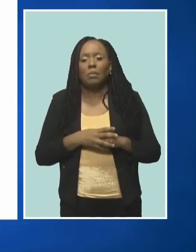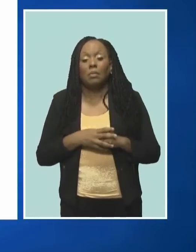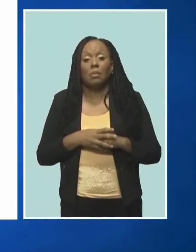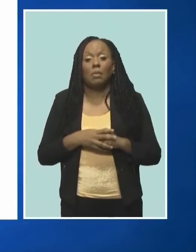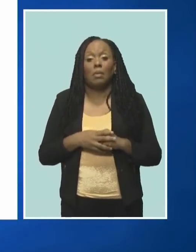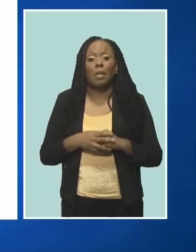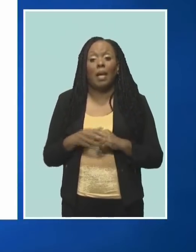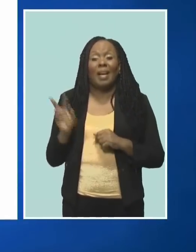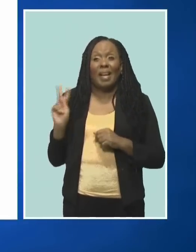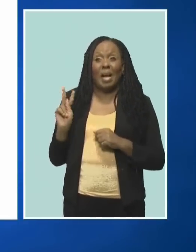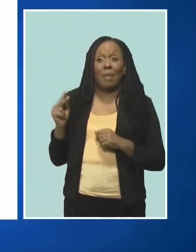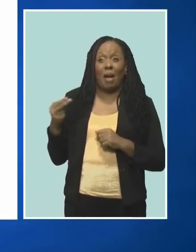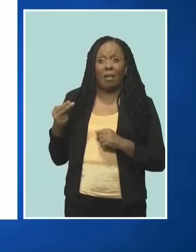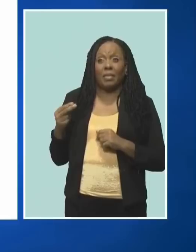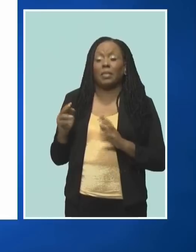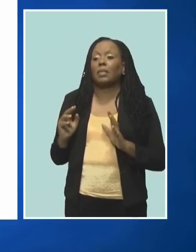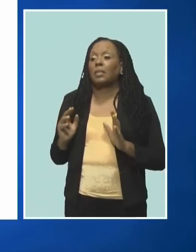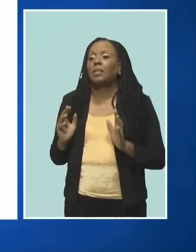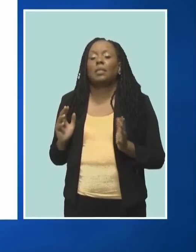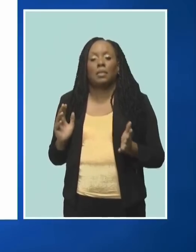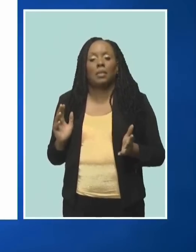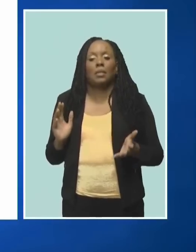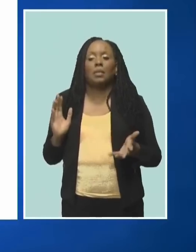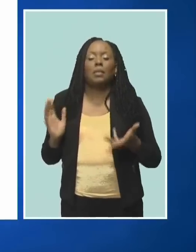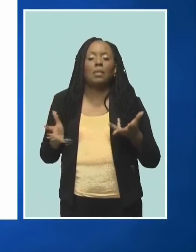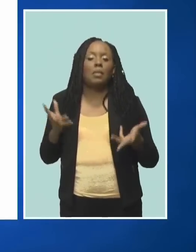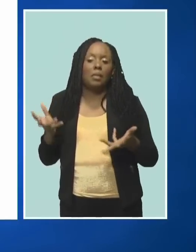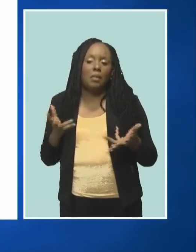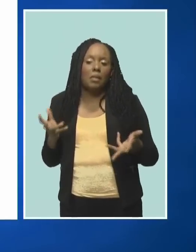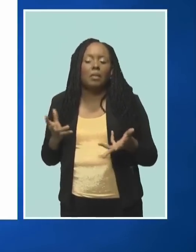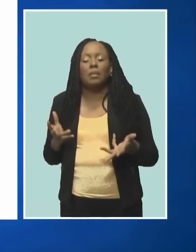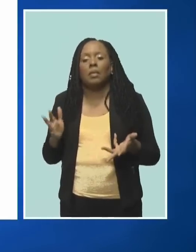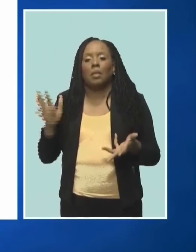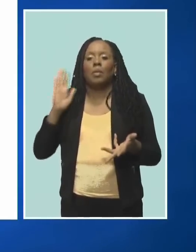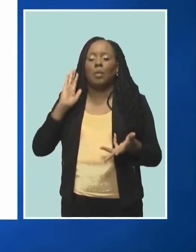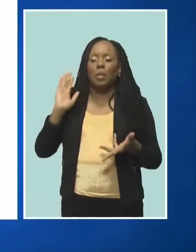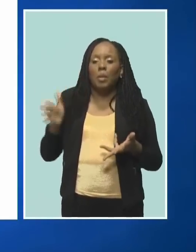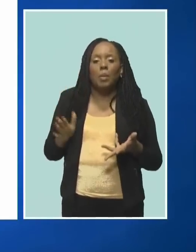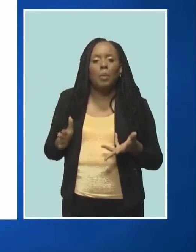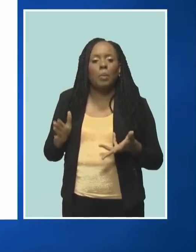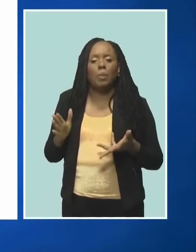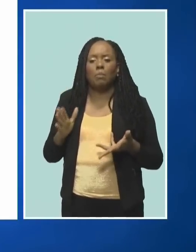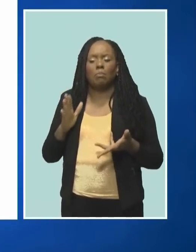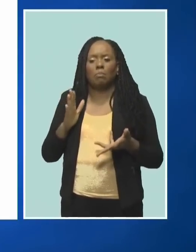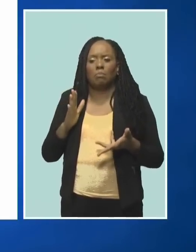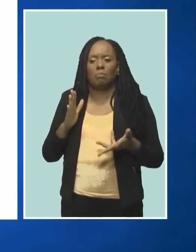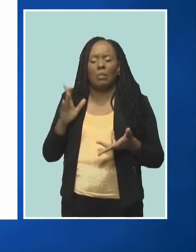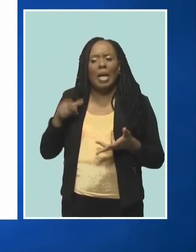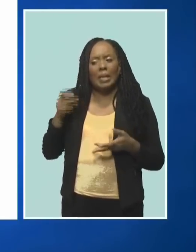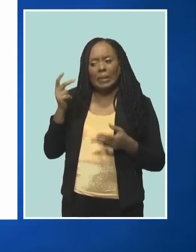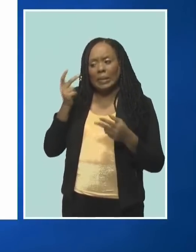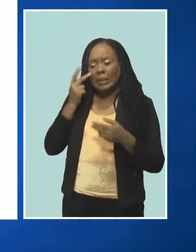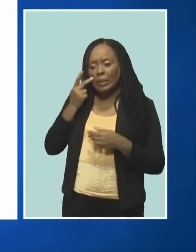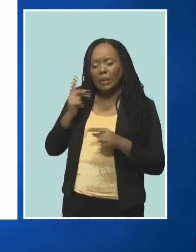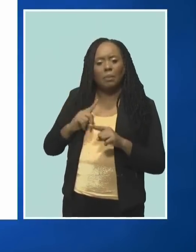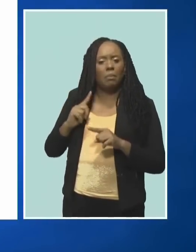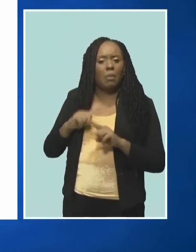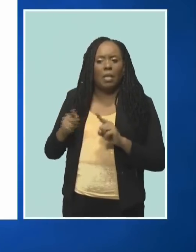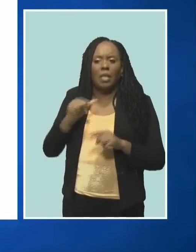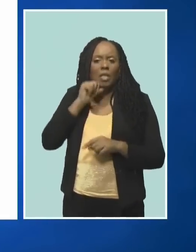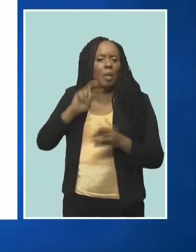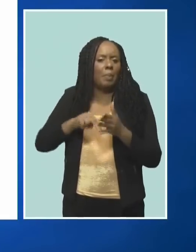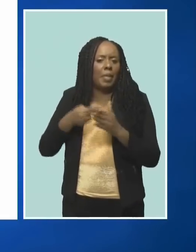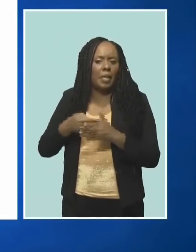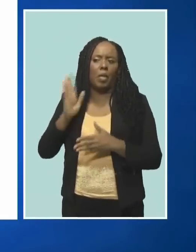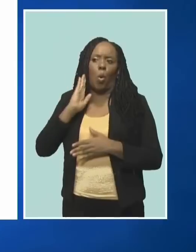there, that she automatically gets a nomination, or alternatively, she automatically wins. At the same time, it appears as though there's a